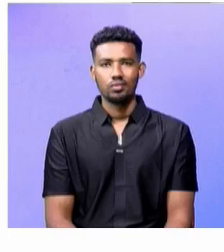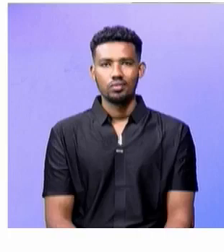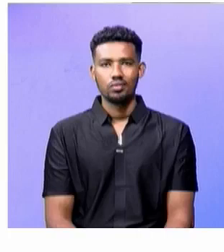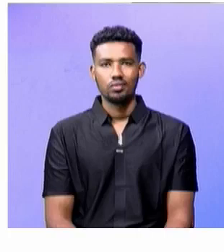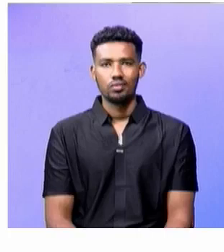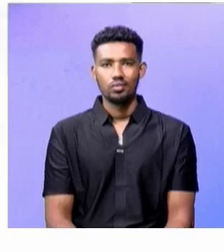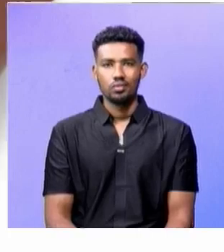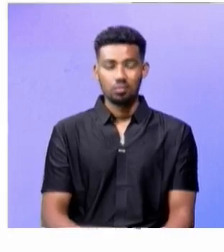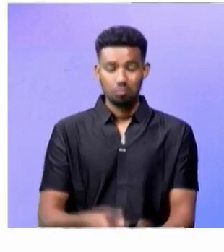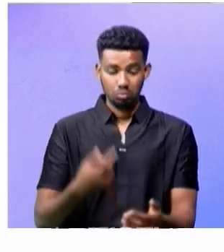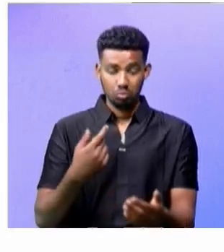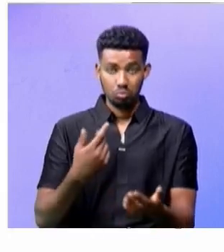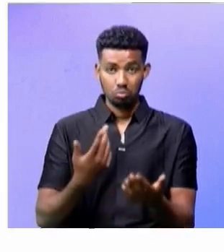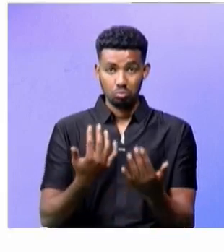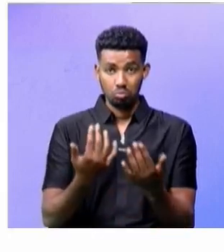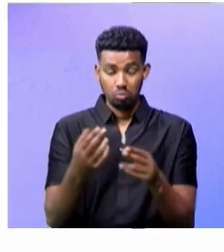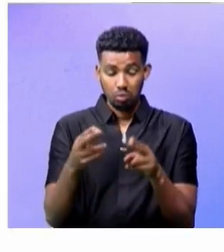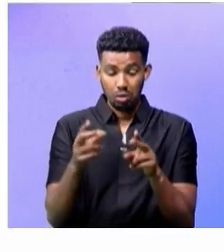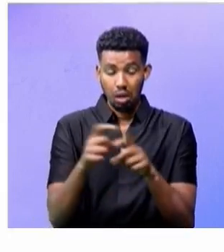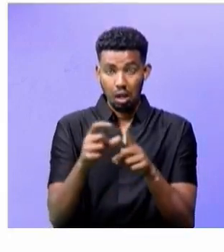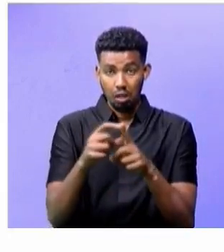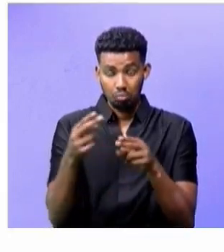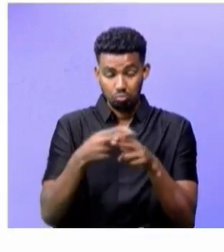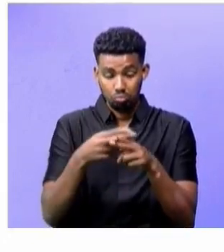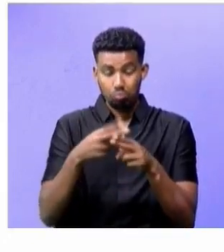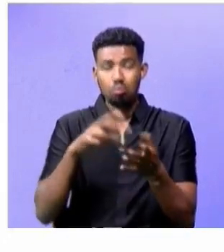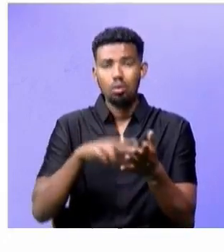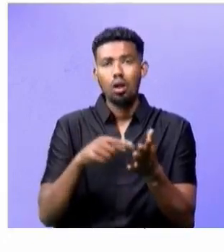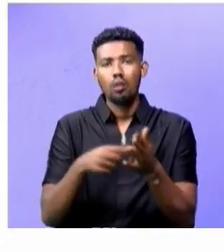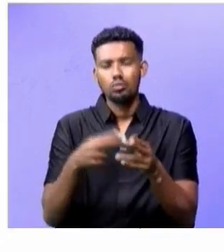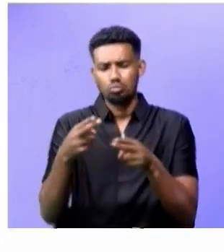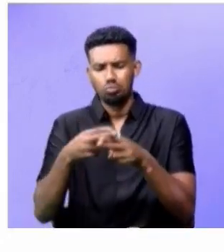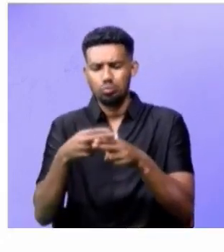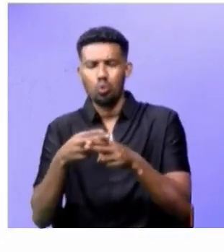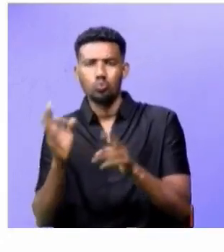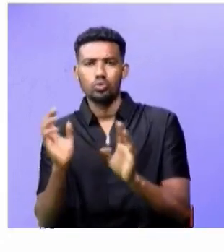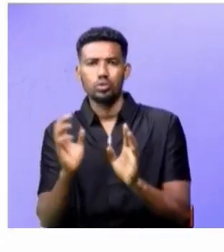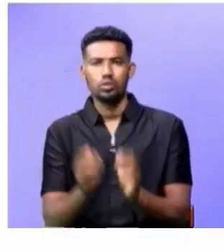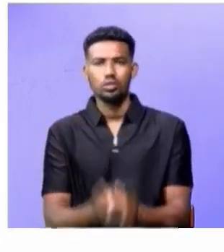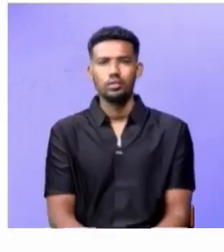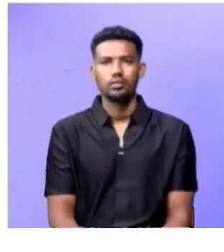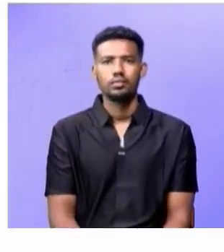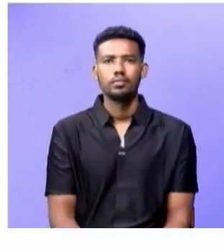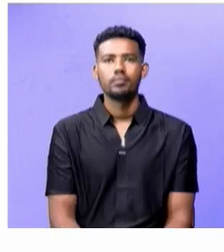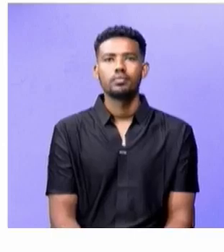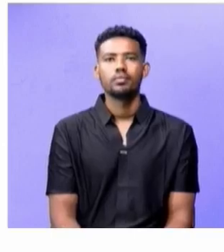When we said contracted, it means short